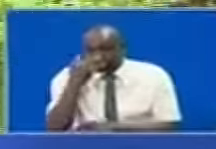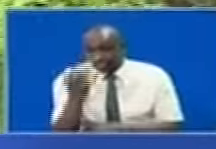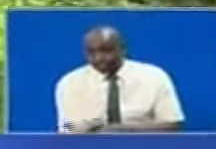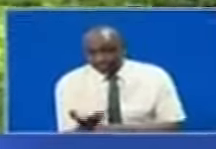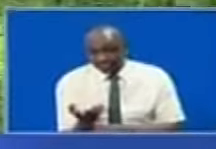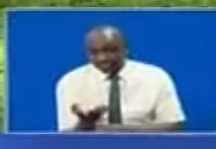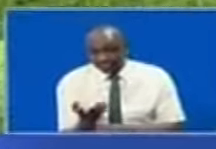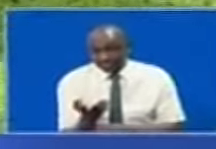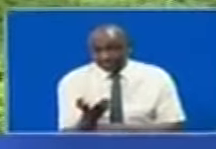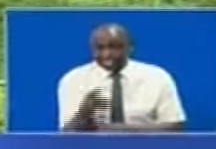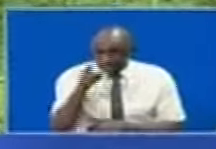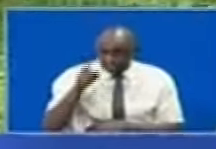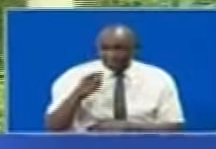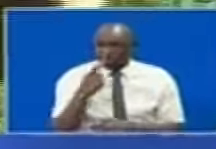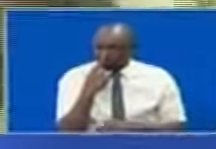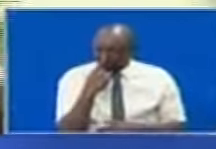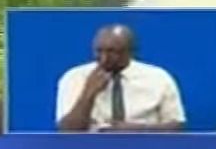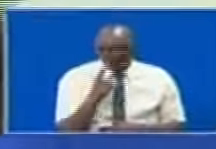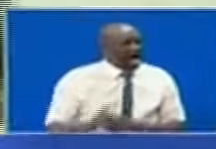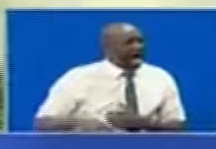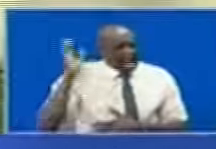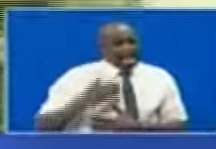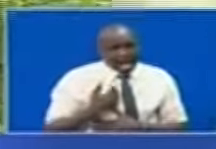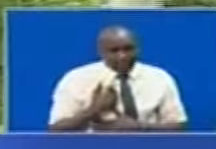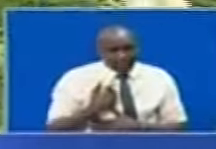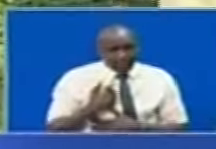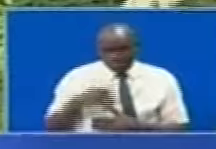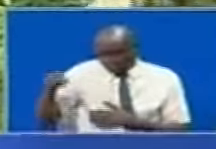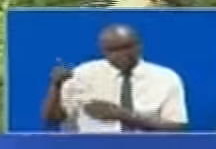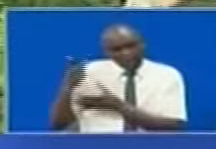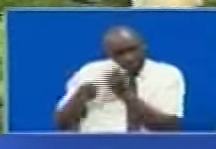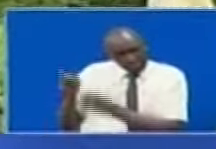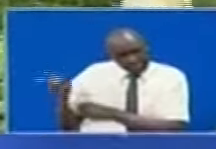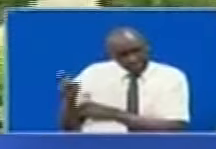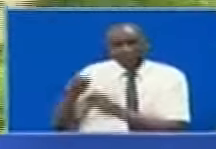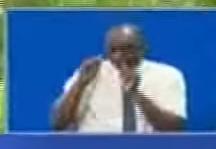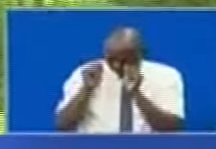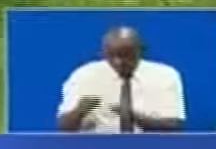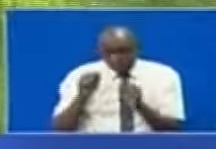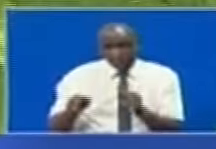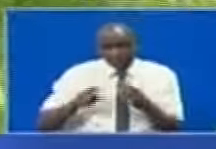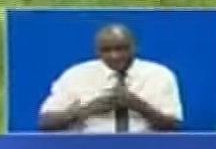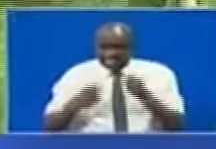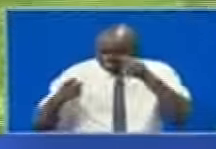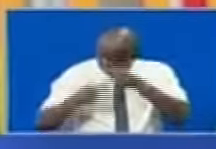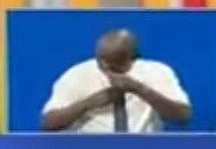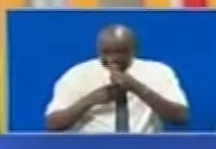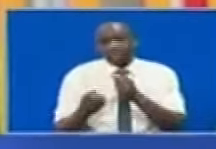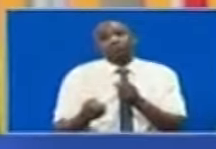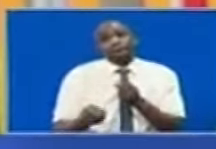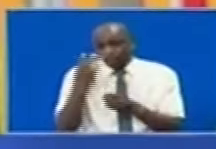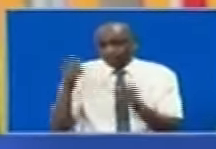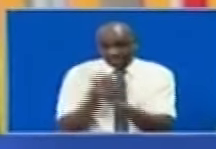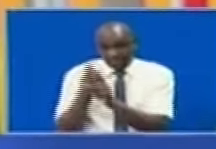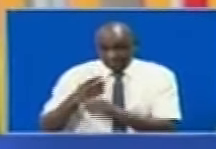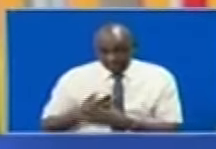Dogs have one of the sharpest senses of smell. Fiona and Mumbi will be exposed to 6 explosive scents. And